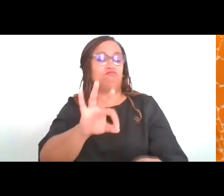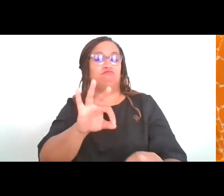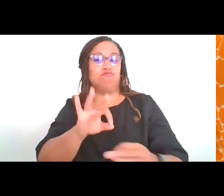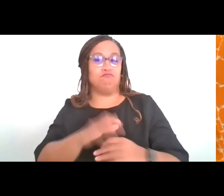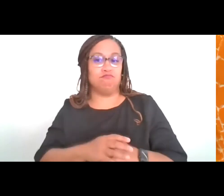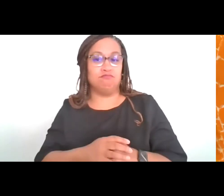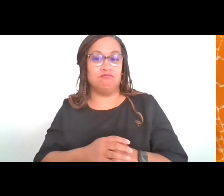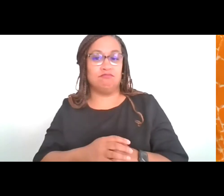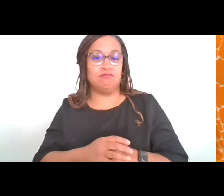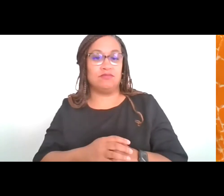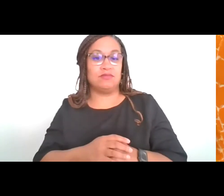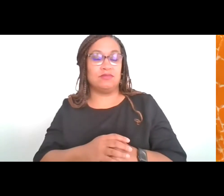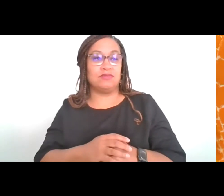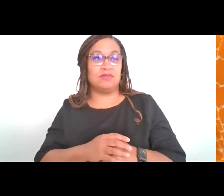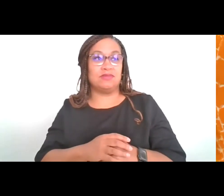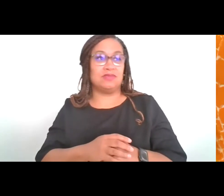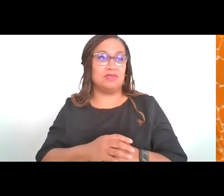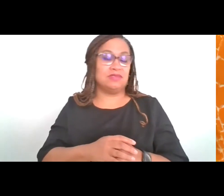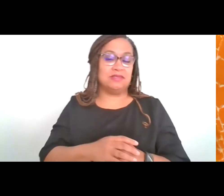as each of us.